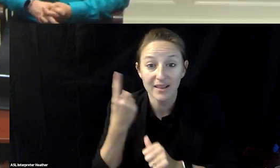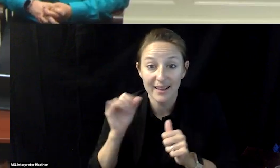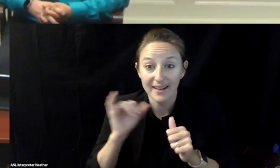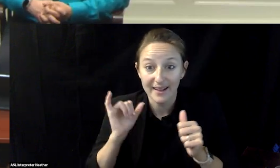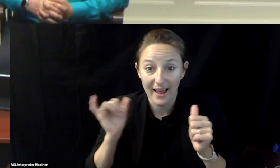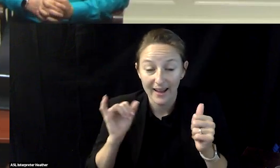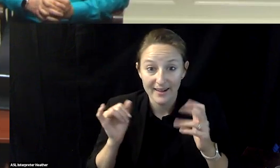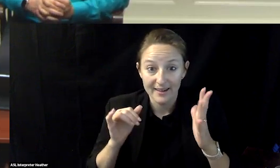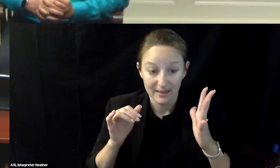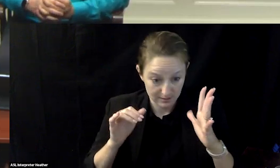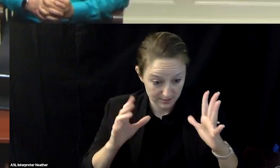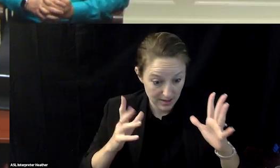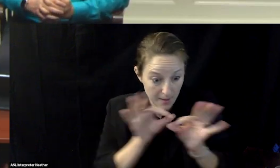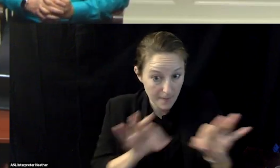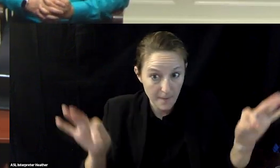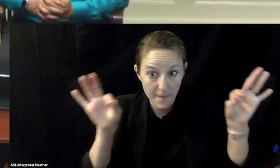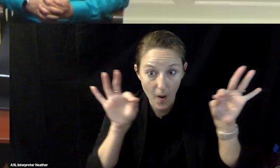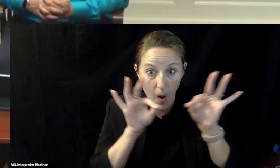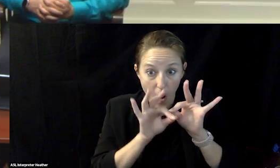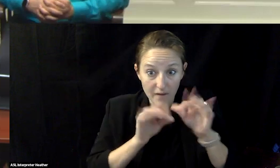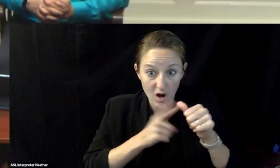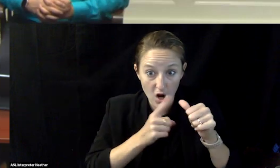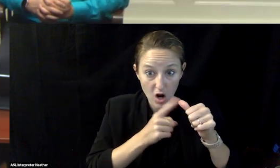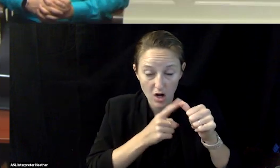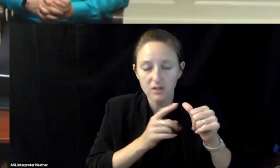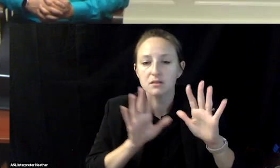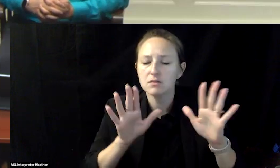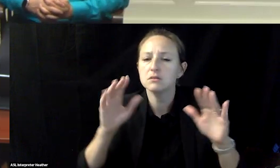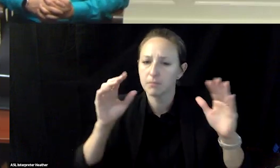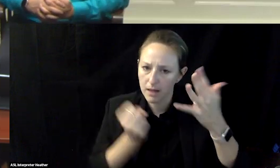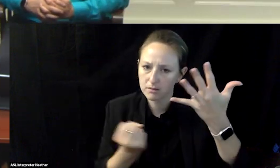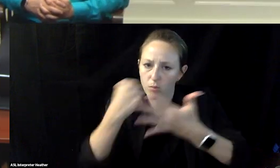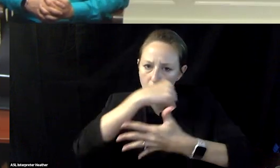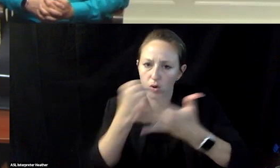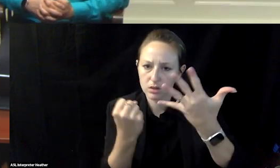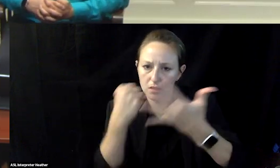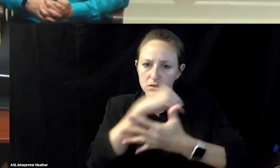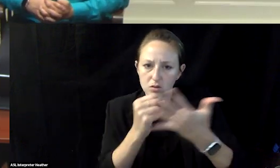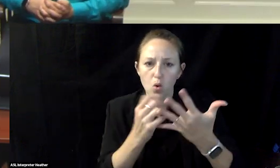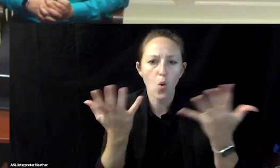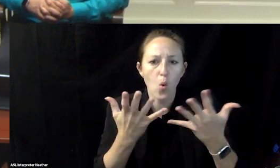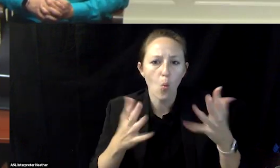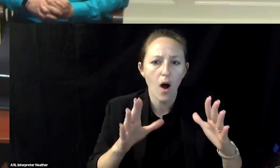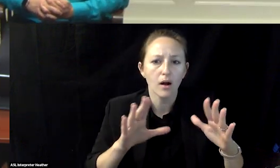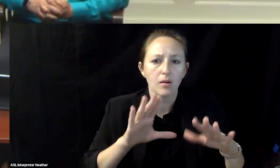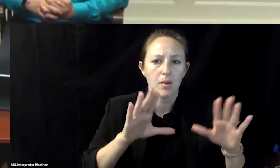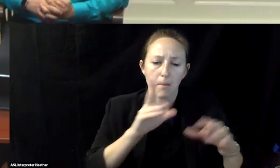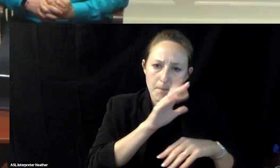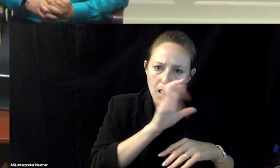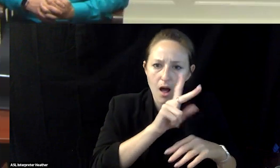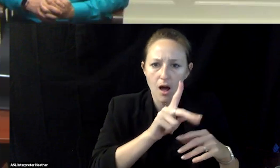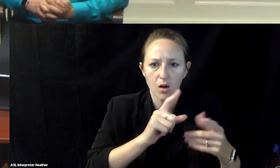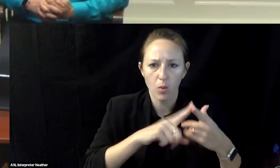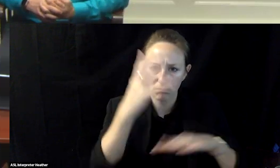nothing else. So you have to make those tough choices and prioritize what's really a blocker, what's a critical,